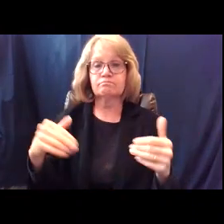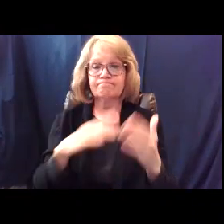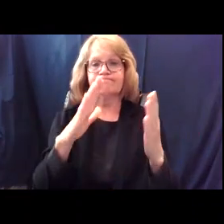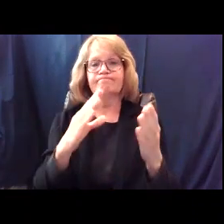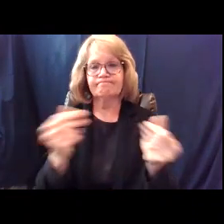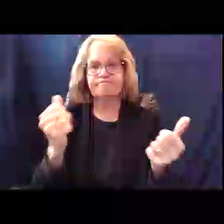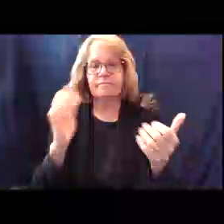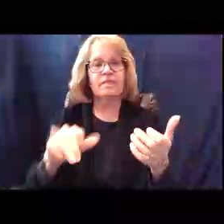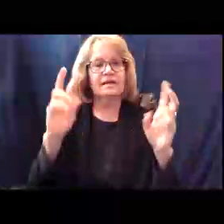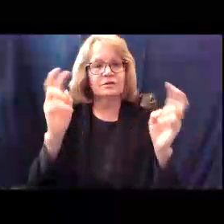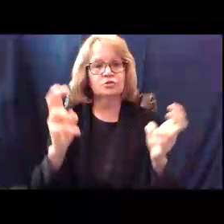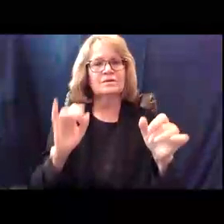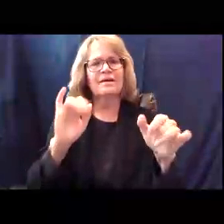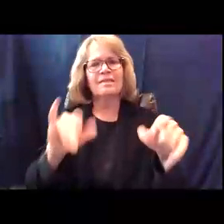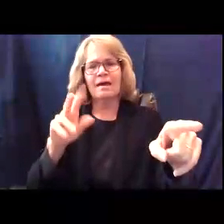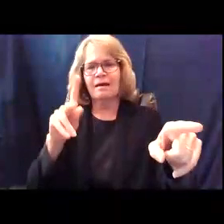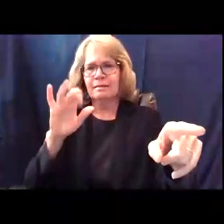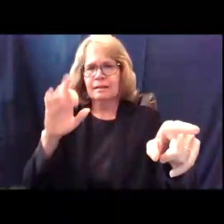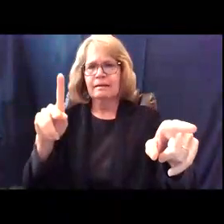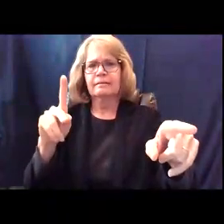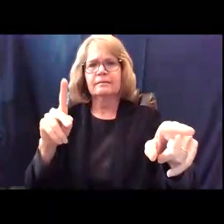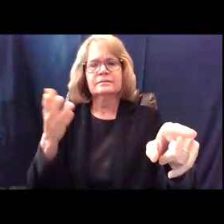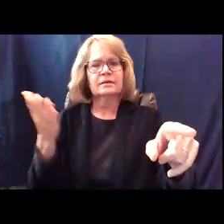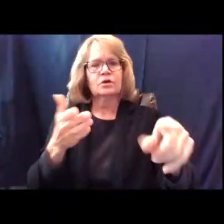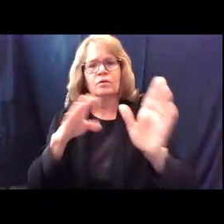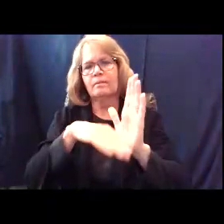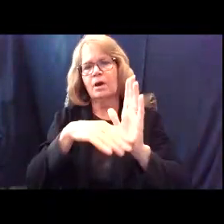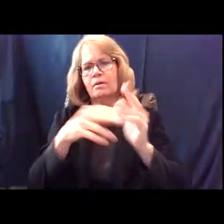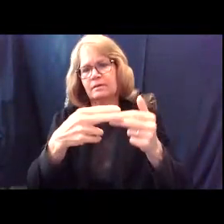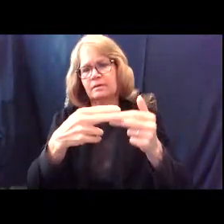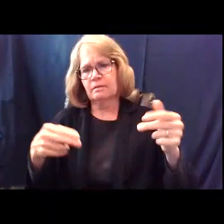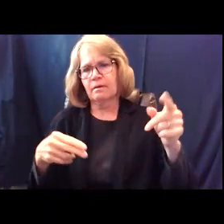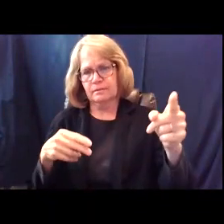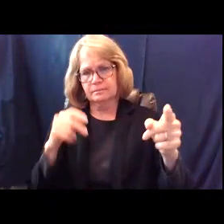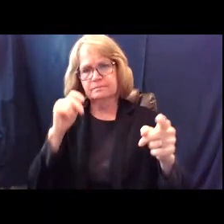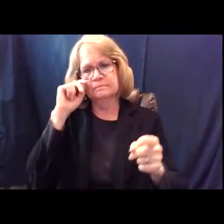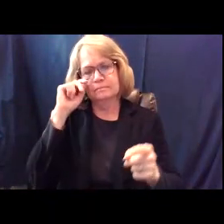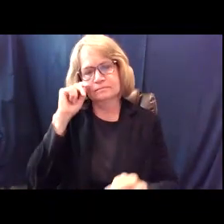find that link at the bottom of the slide there.